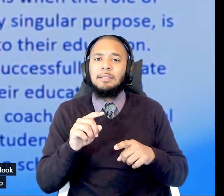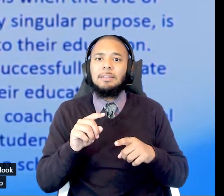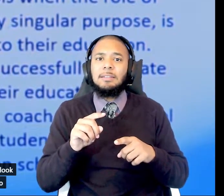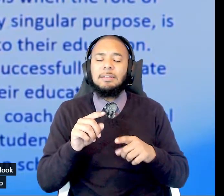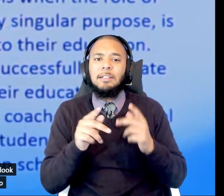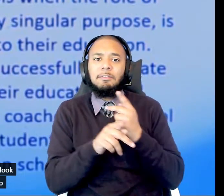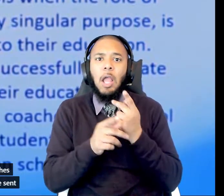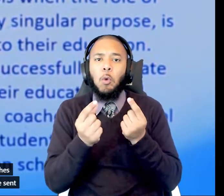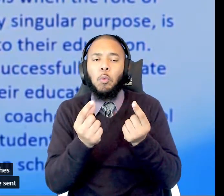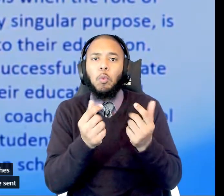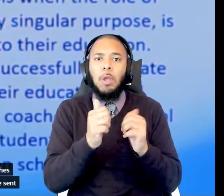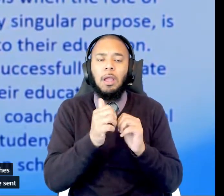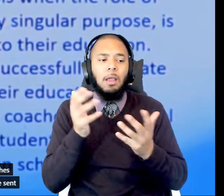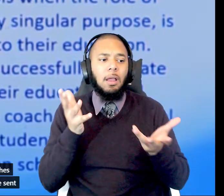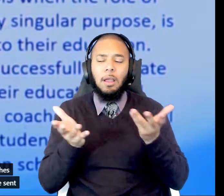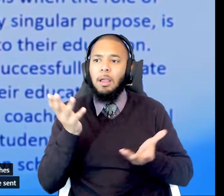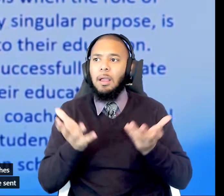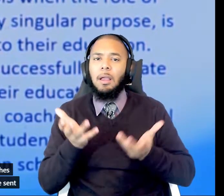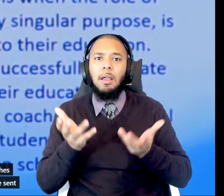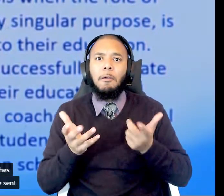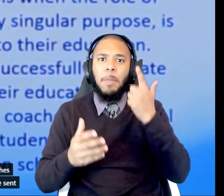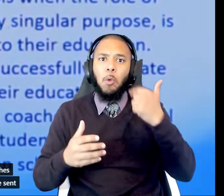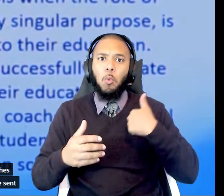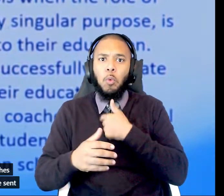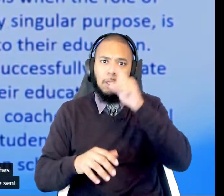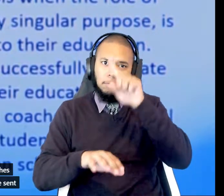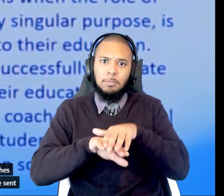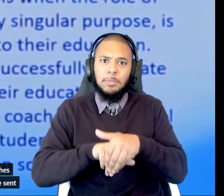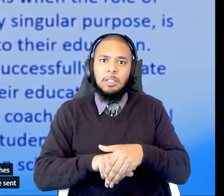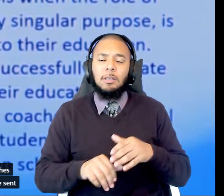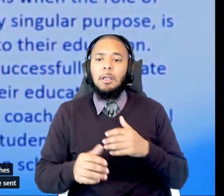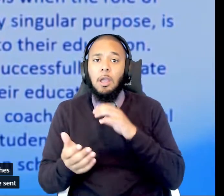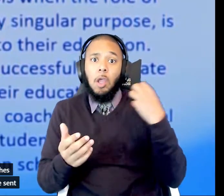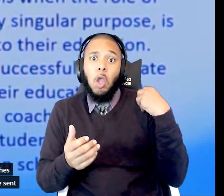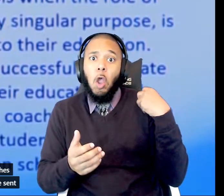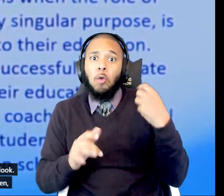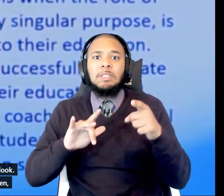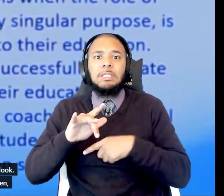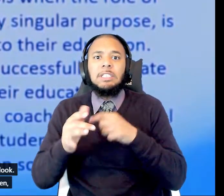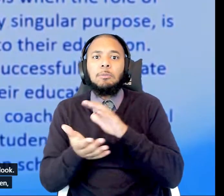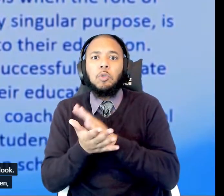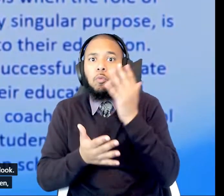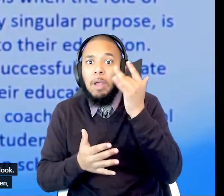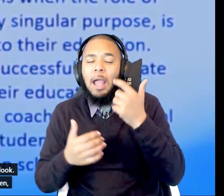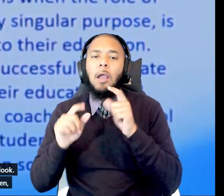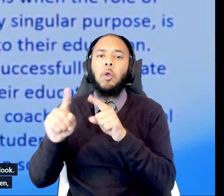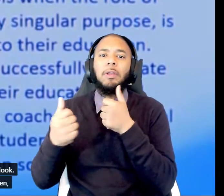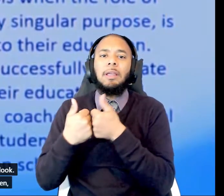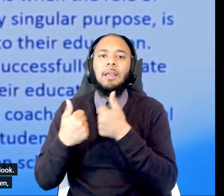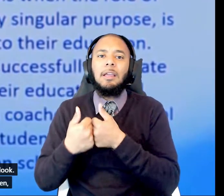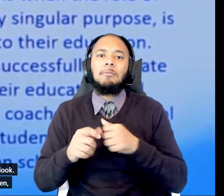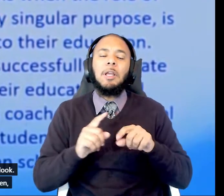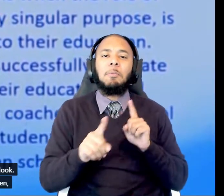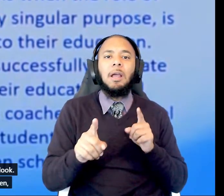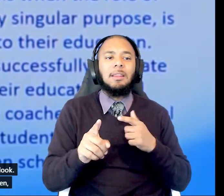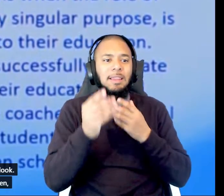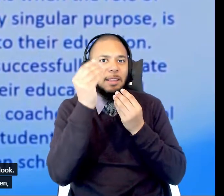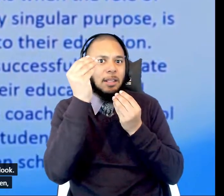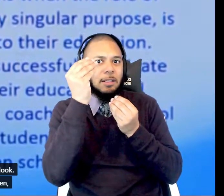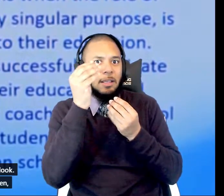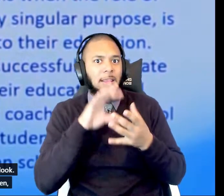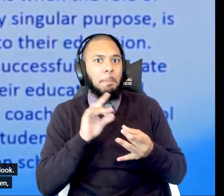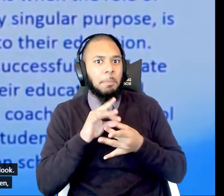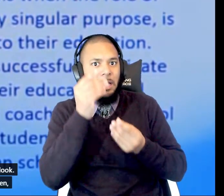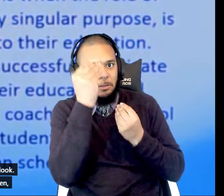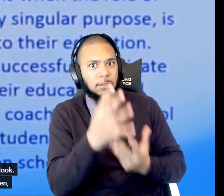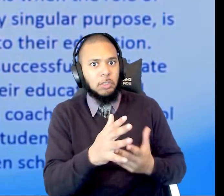to their educators and expect to be educated, yet when their coaches miss school for games, the message sent to the students is clear. Now, look, this